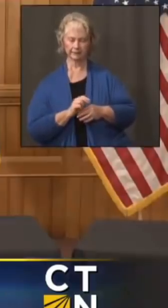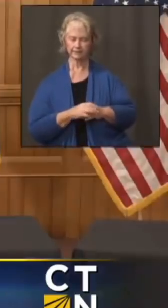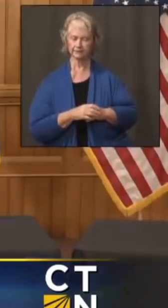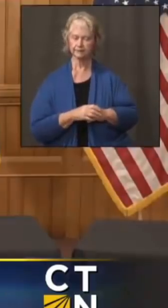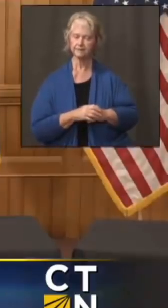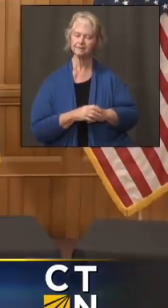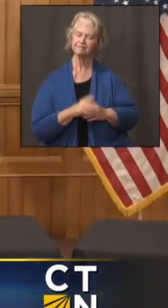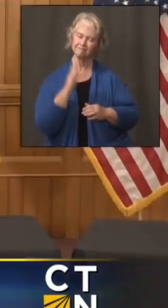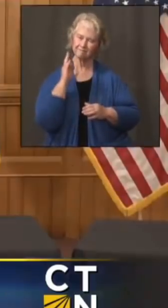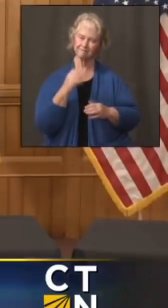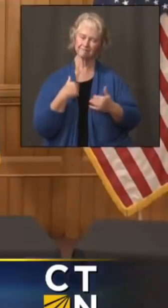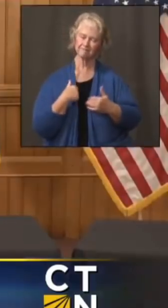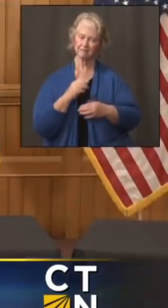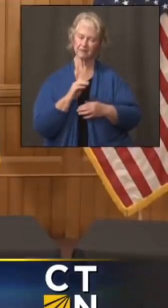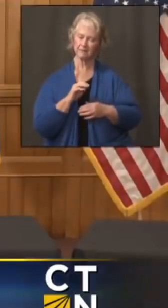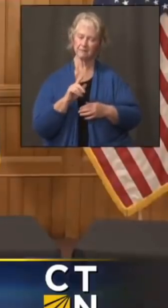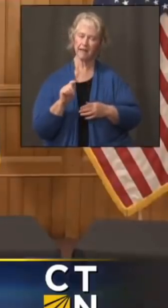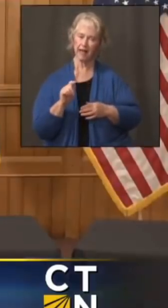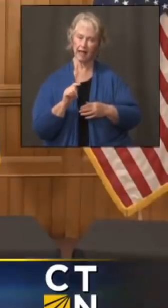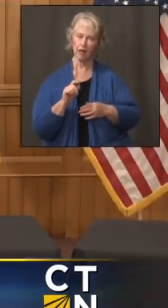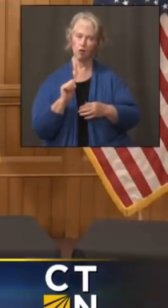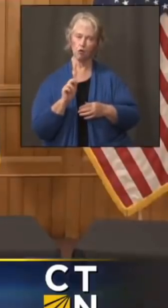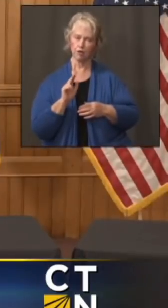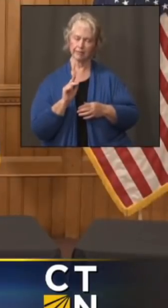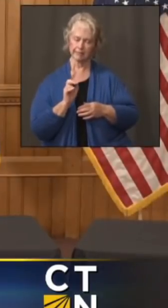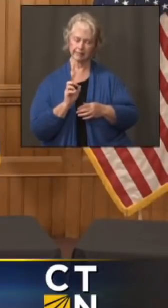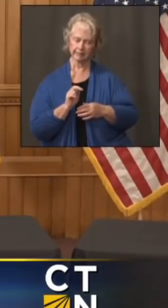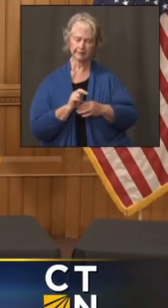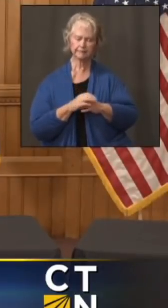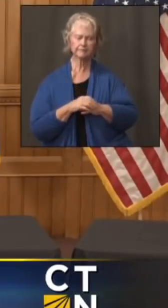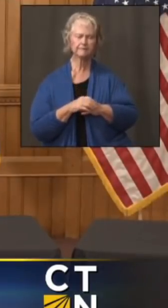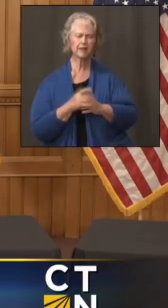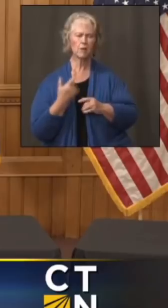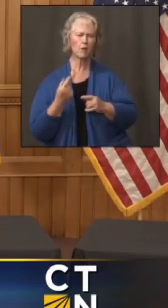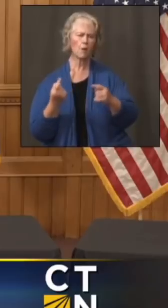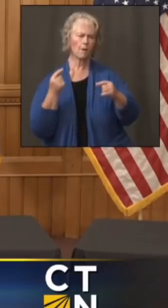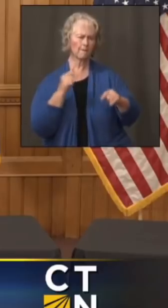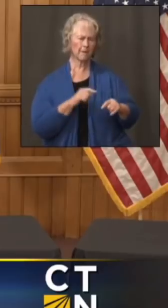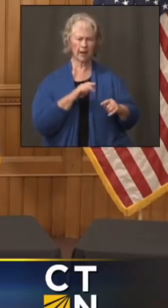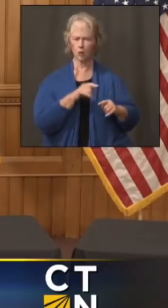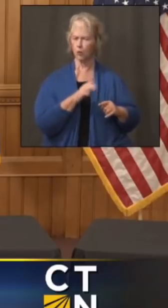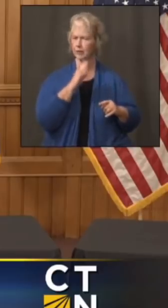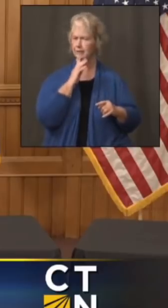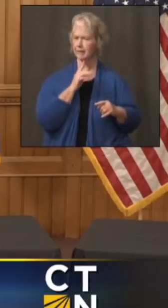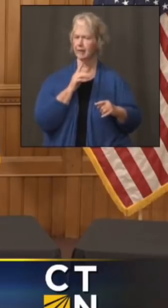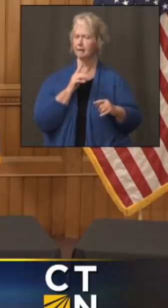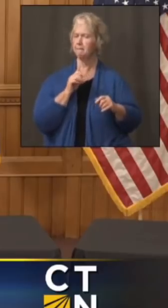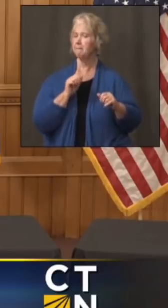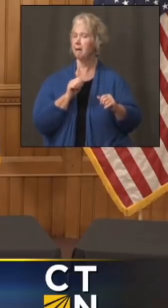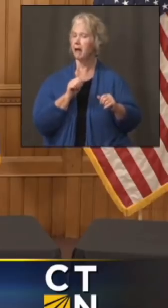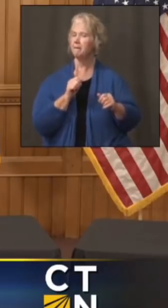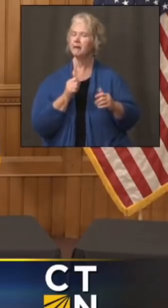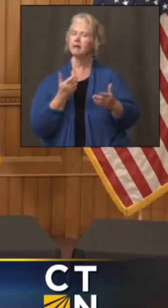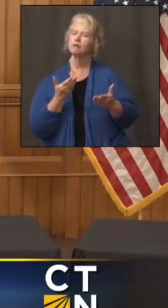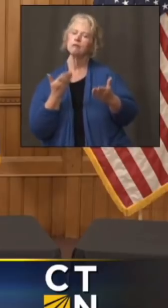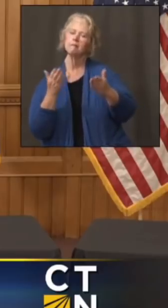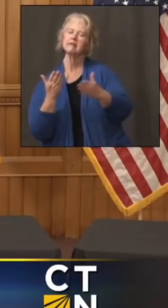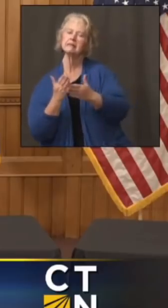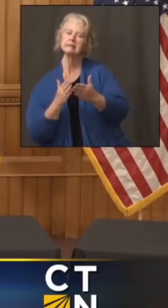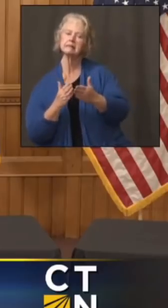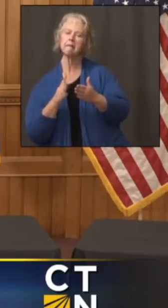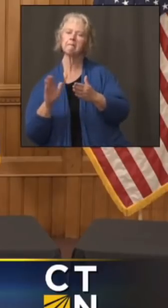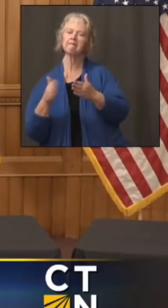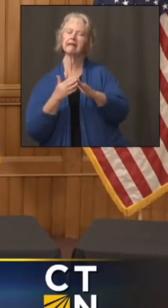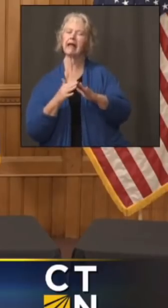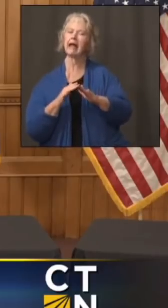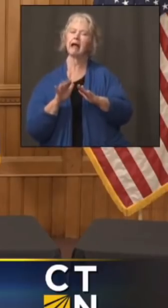Hi, Governor. Matt Austin with NBC Connecticut. Just going back to what you were saying in terms of potentially recommending to some towns to stay at phase